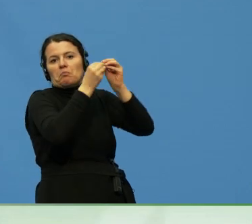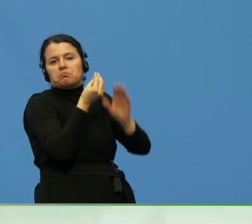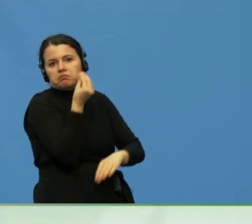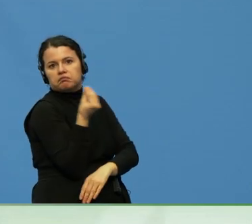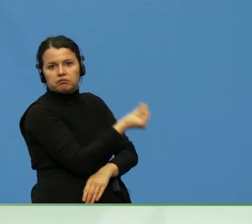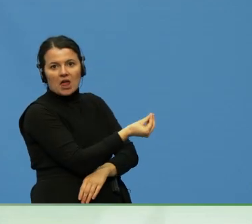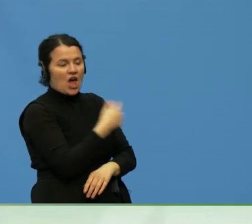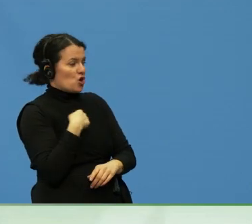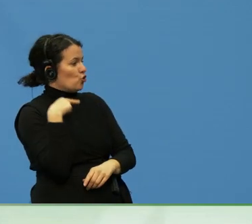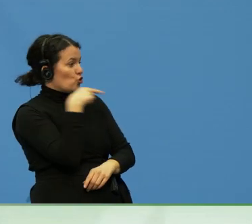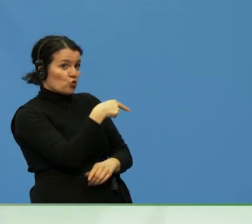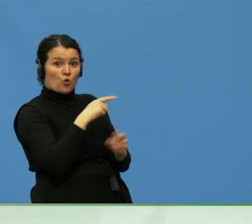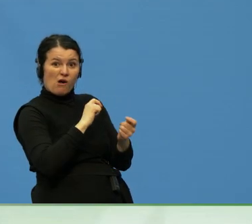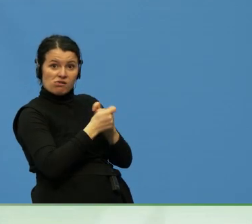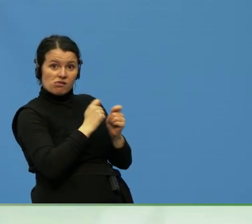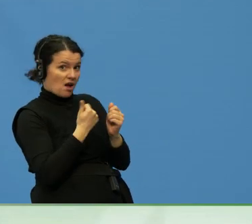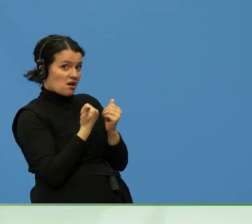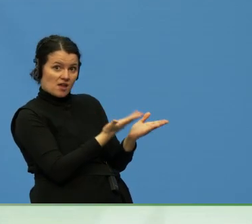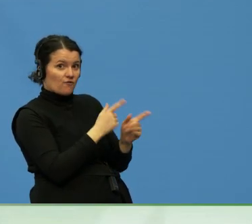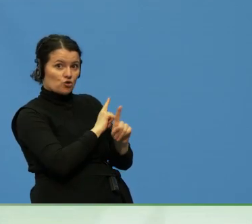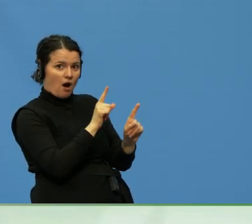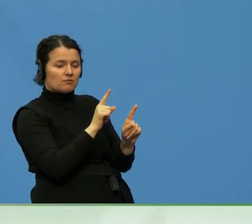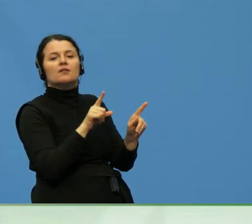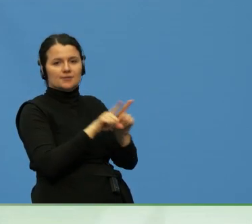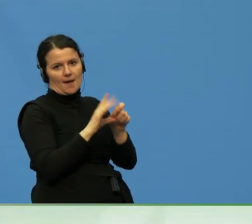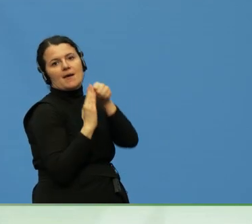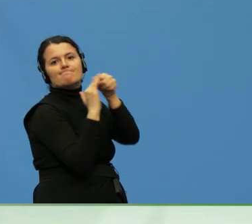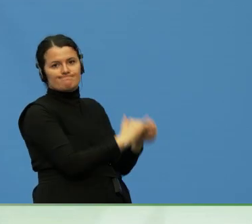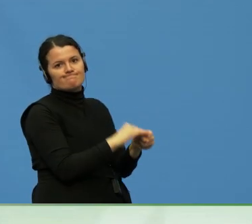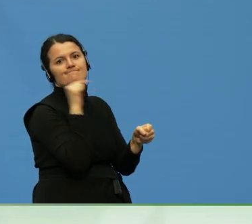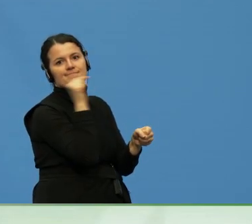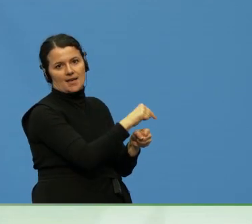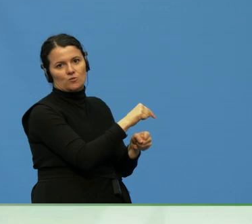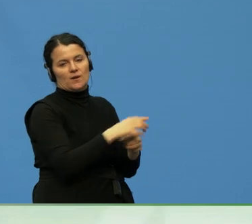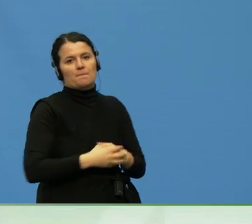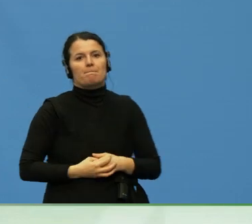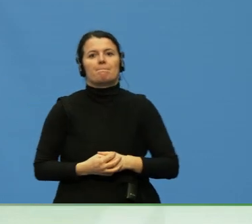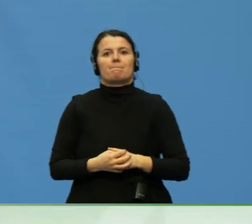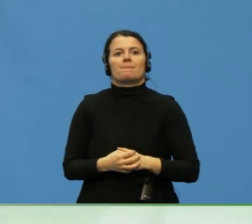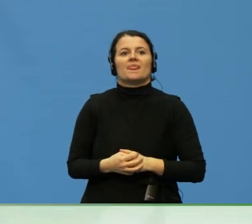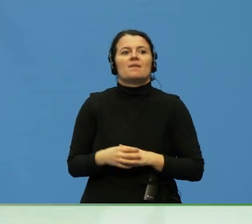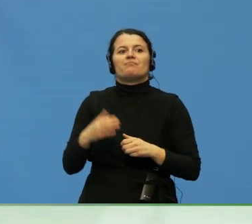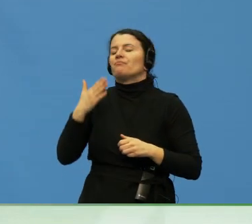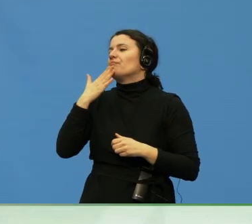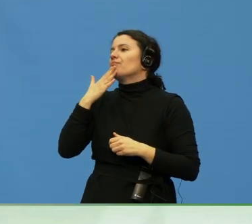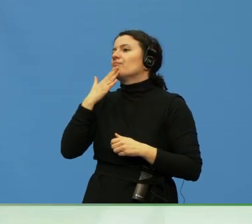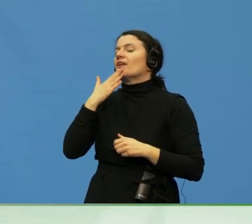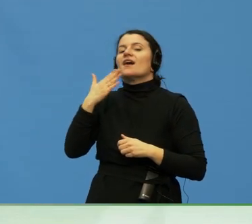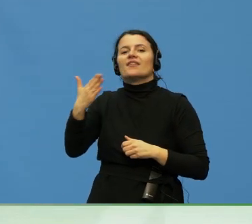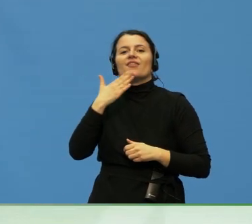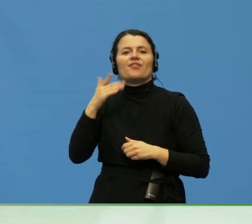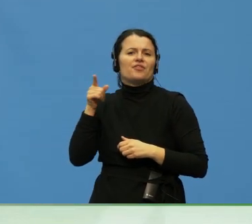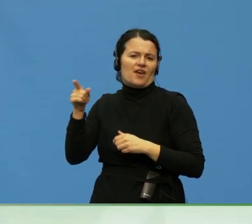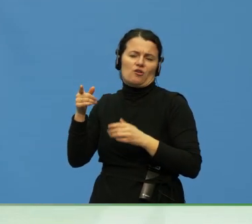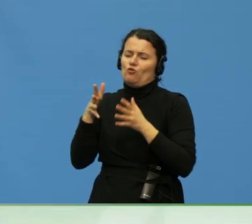Before I hand over to you, Carla and Susan, for qualifying this question and giving your remarks, Oliver, just let me drill down one level.